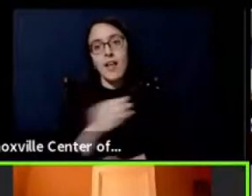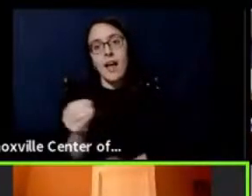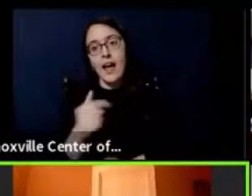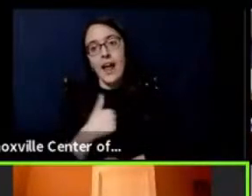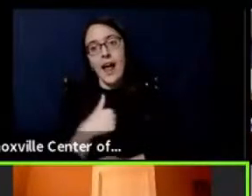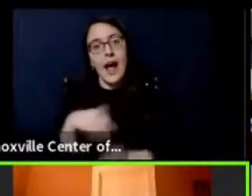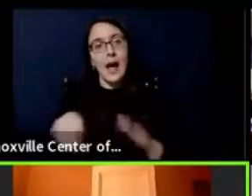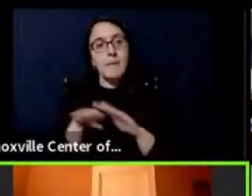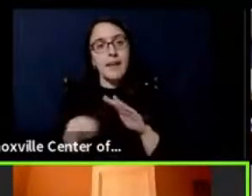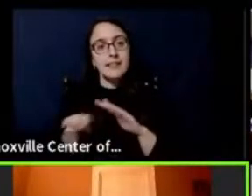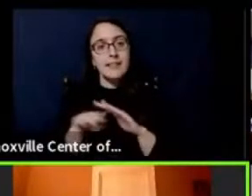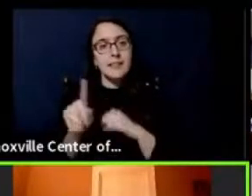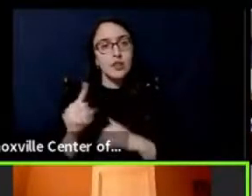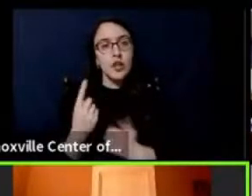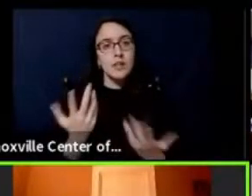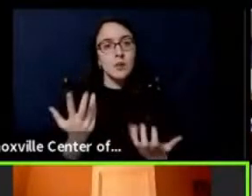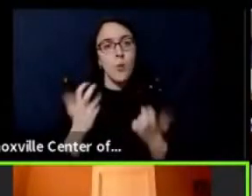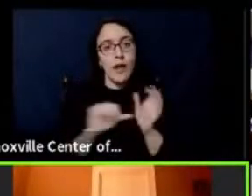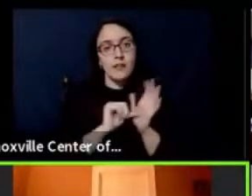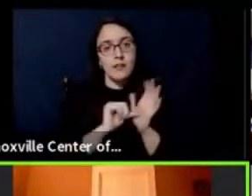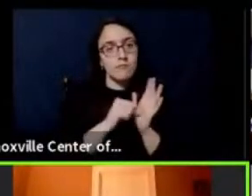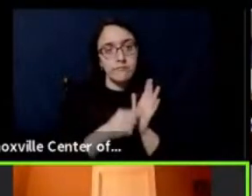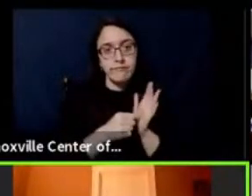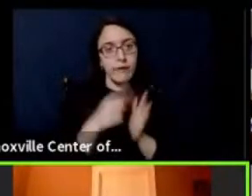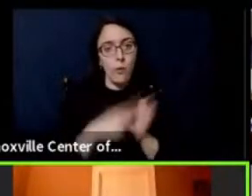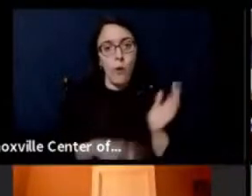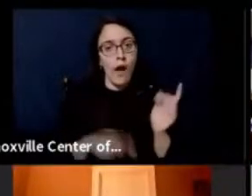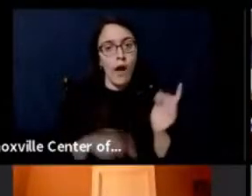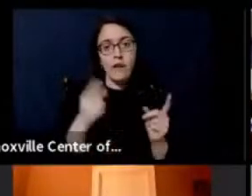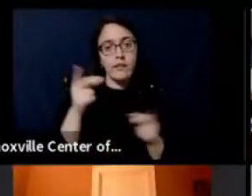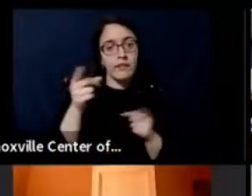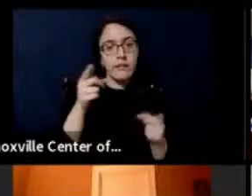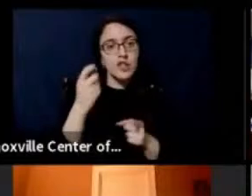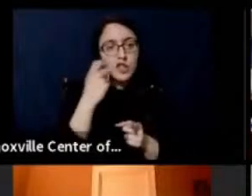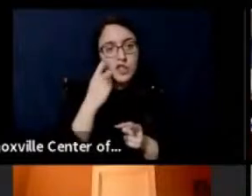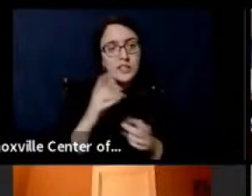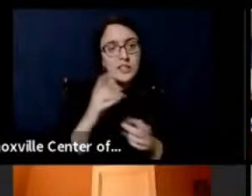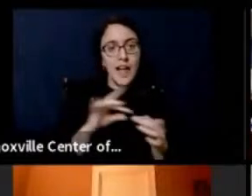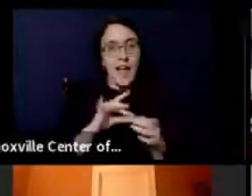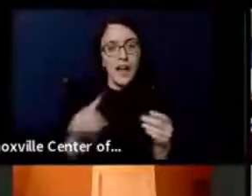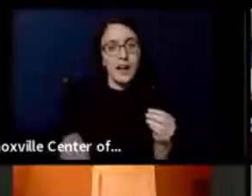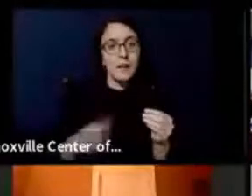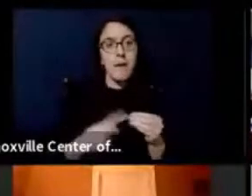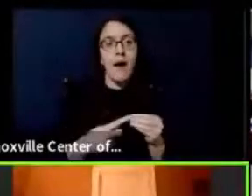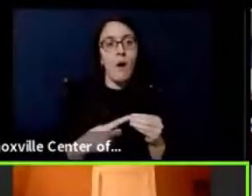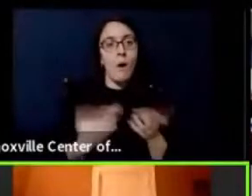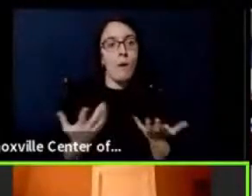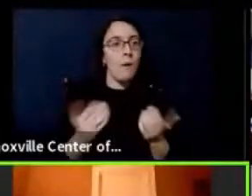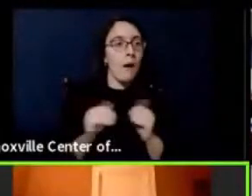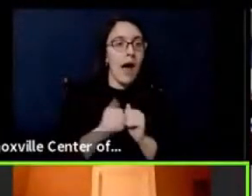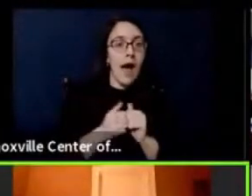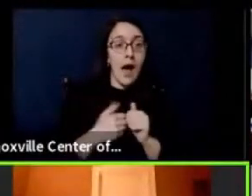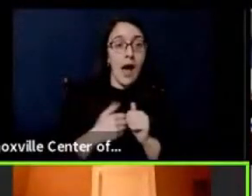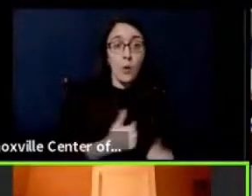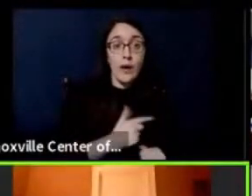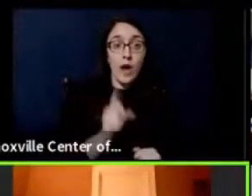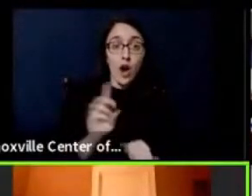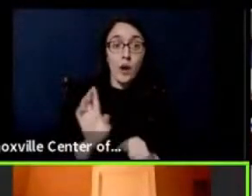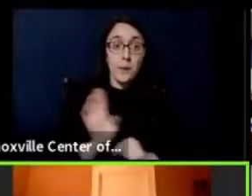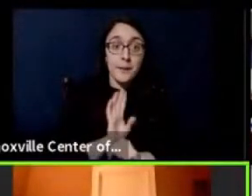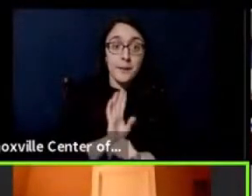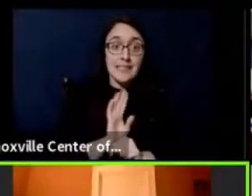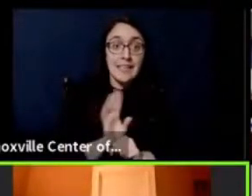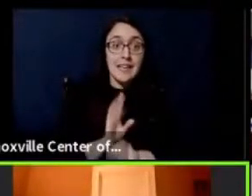just reiterate what Dr. Shamia and Dr. Brown said about how we are busy in our